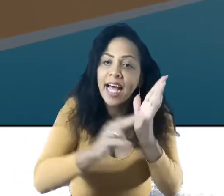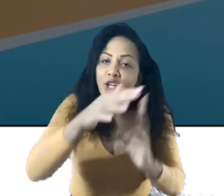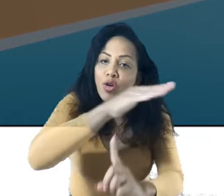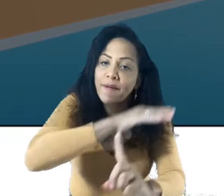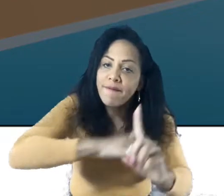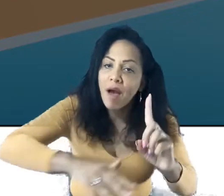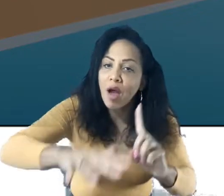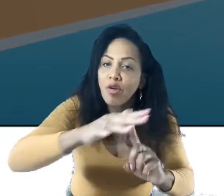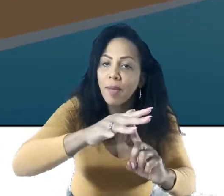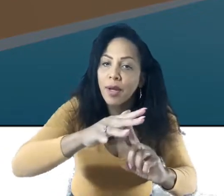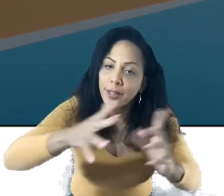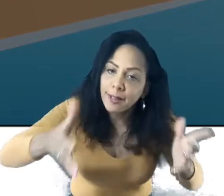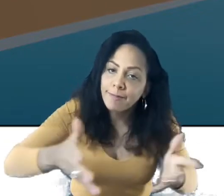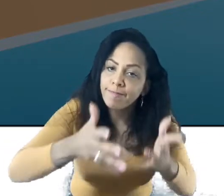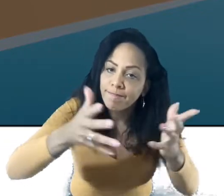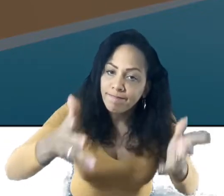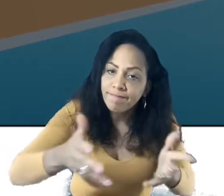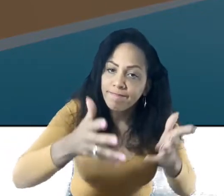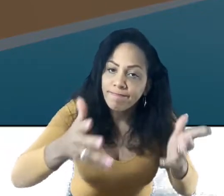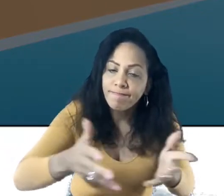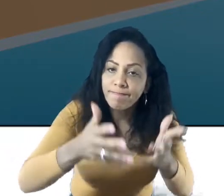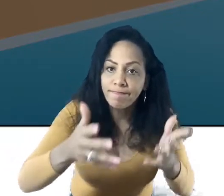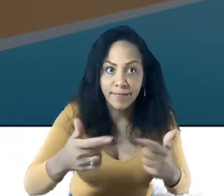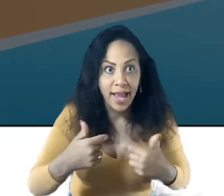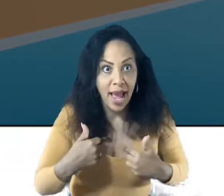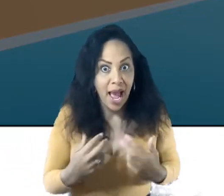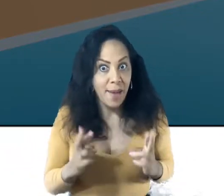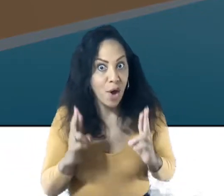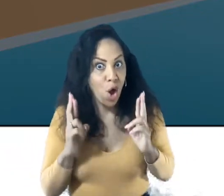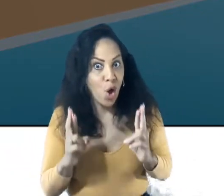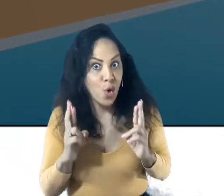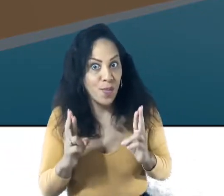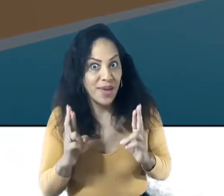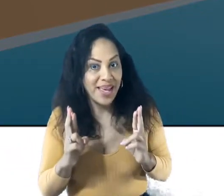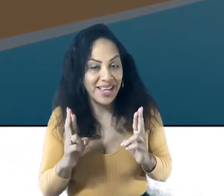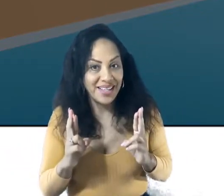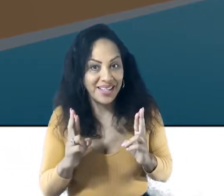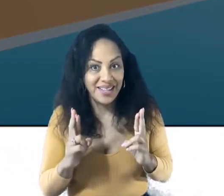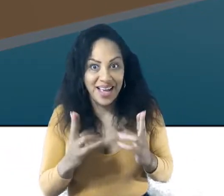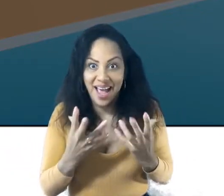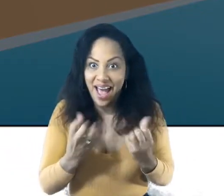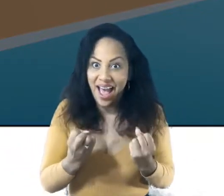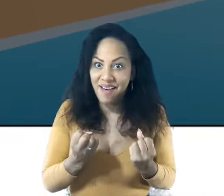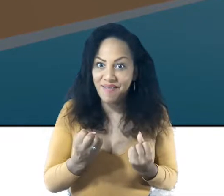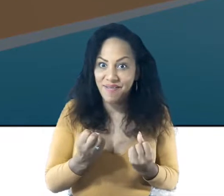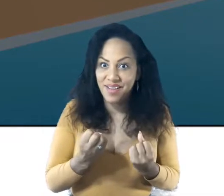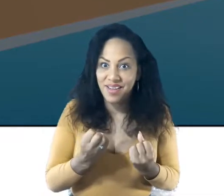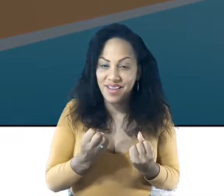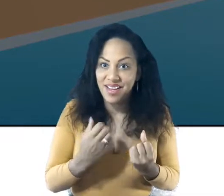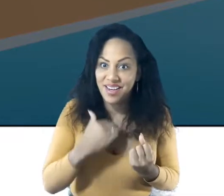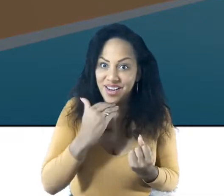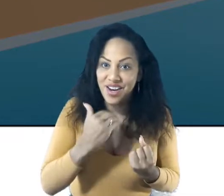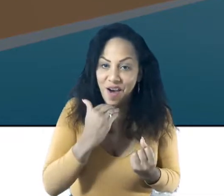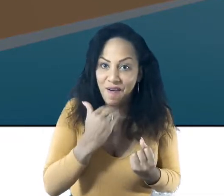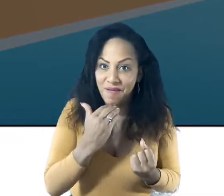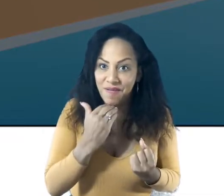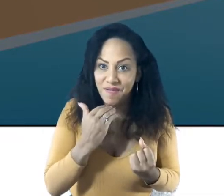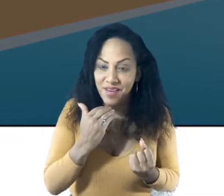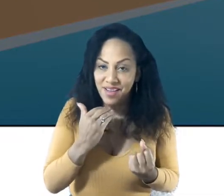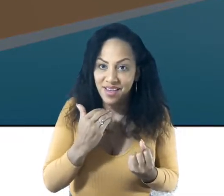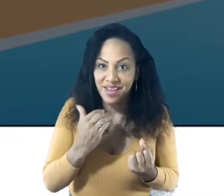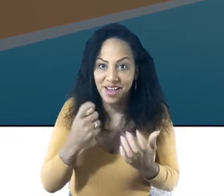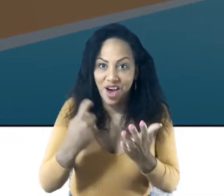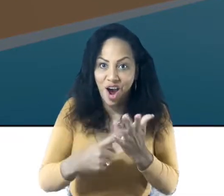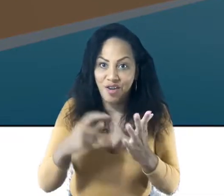hoping that there's enough, we can kind of persuade people with money to give us some more to explore